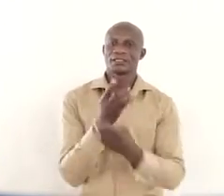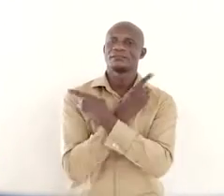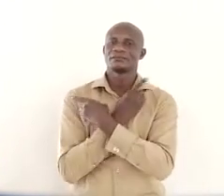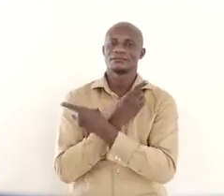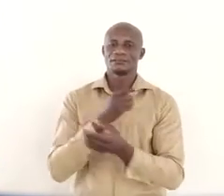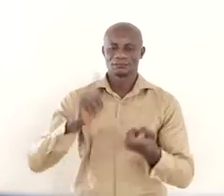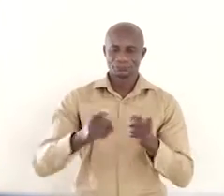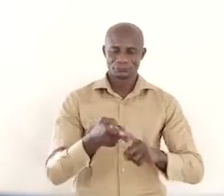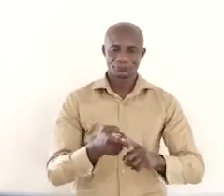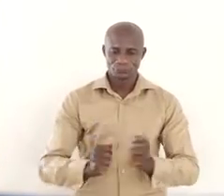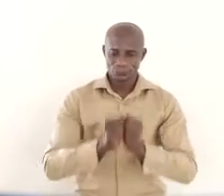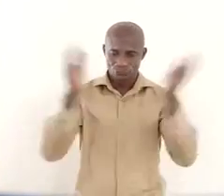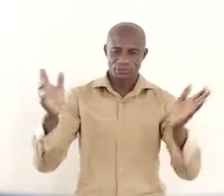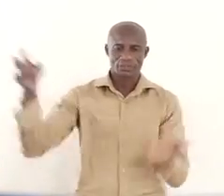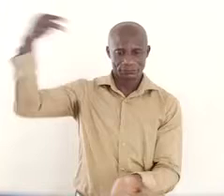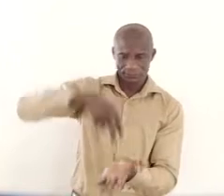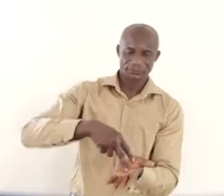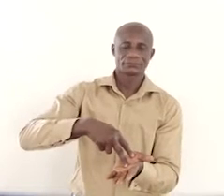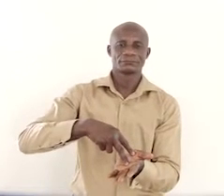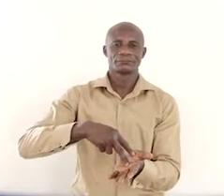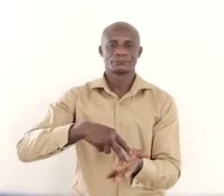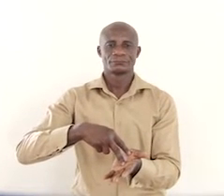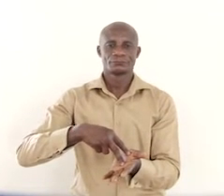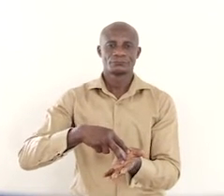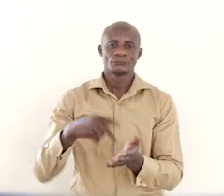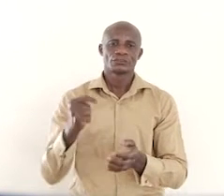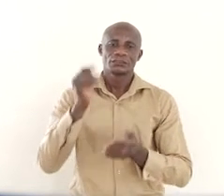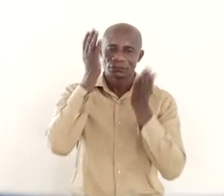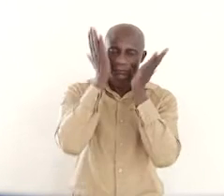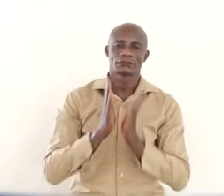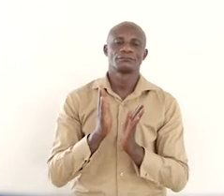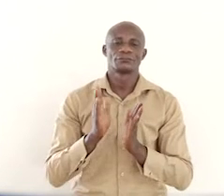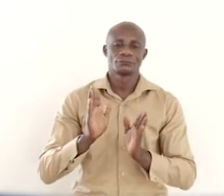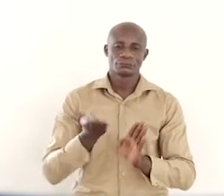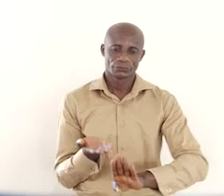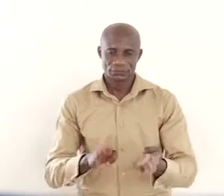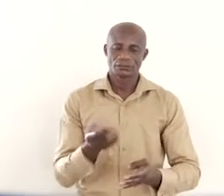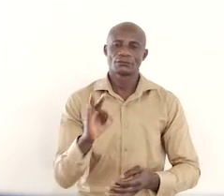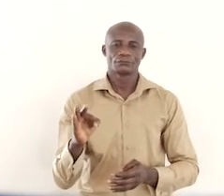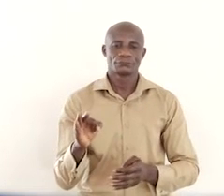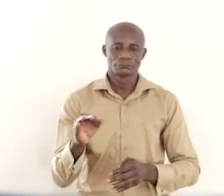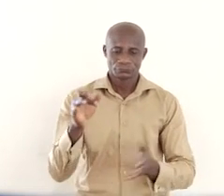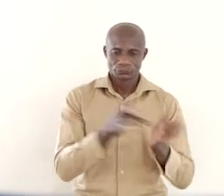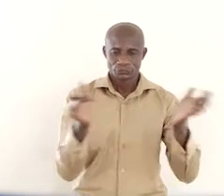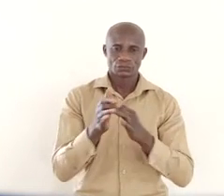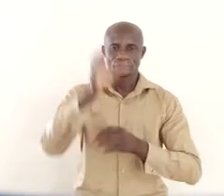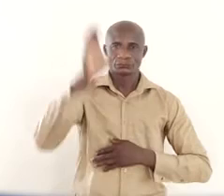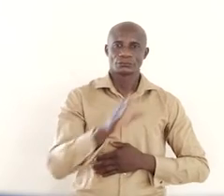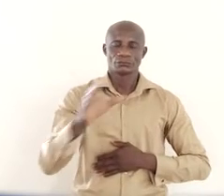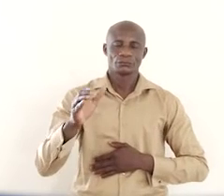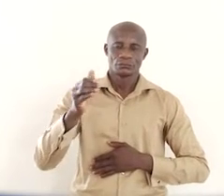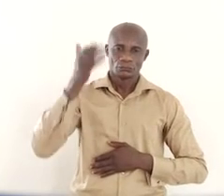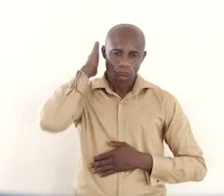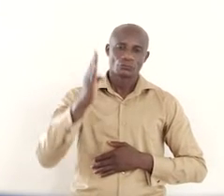My dear friends, without the resurrection, the shameful death of Jesus on the cross would